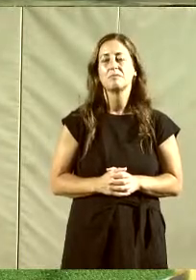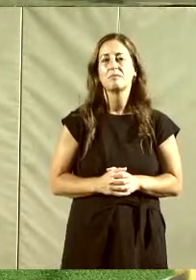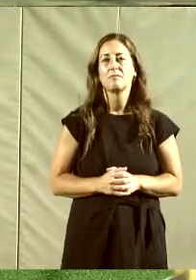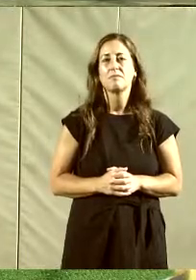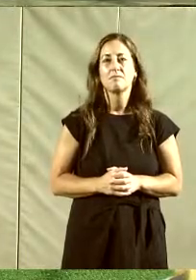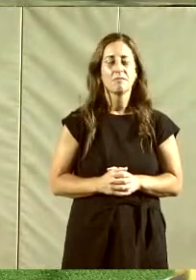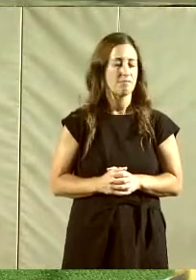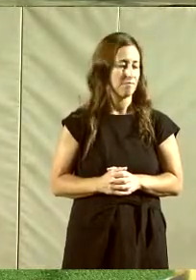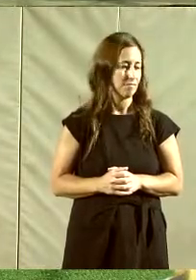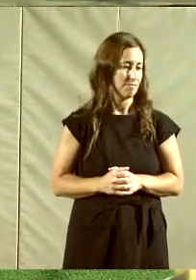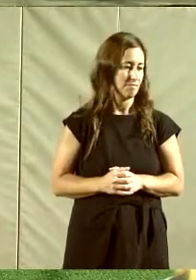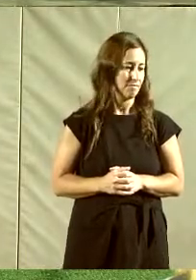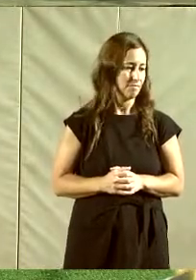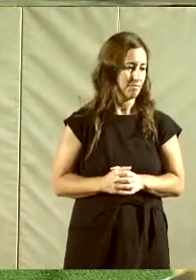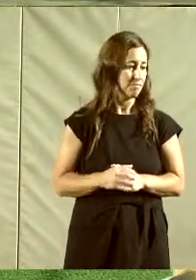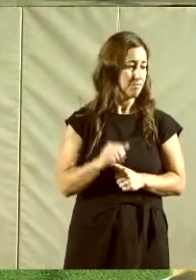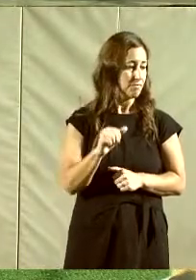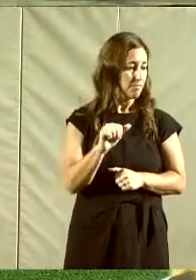Austin James Whitson.